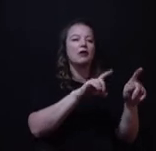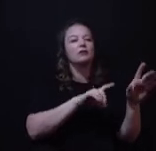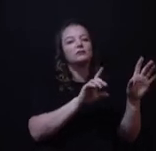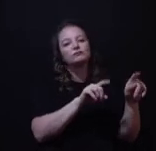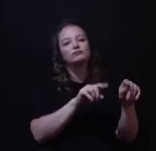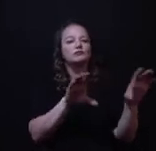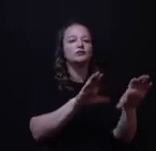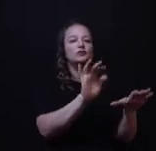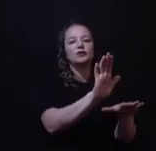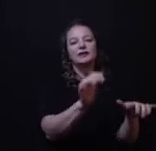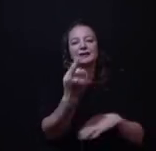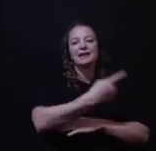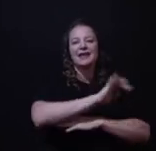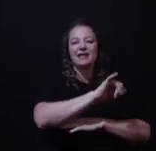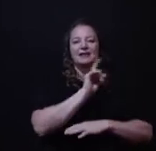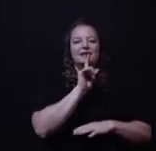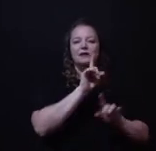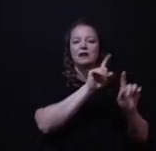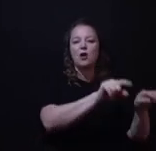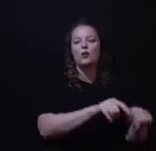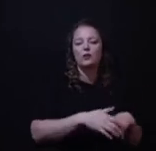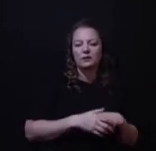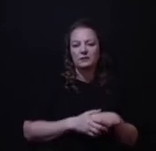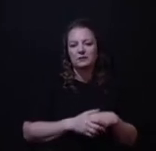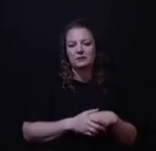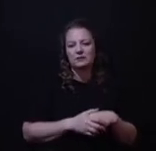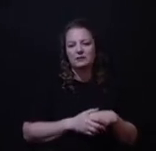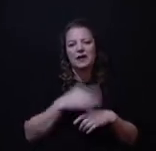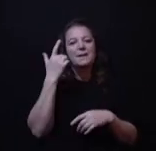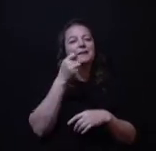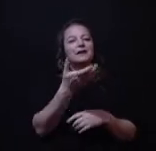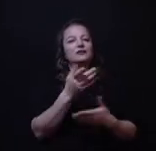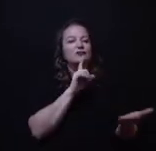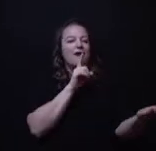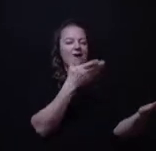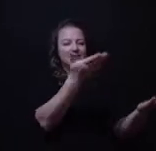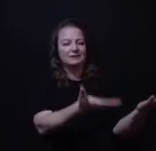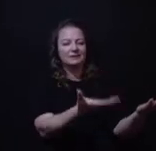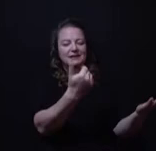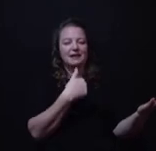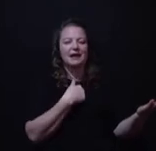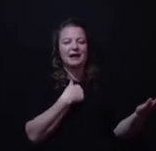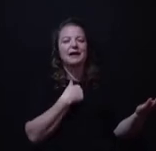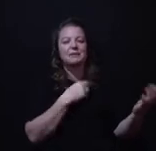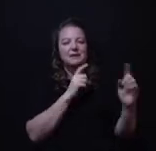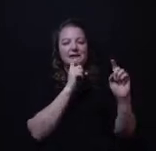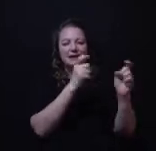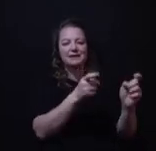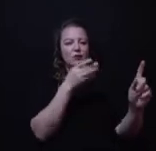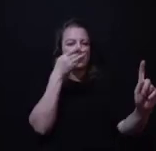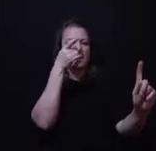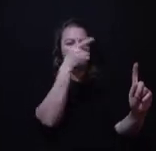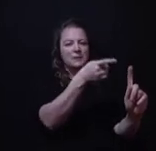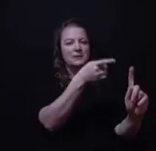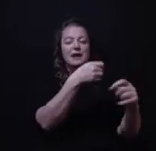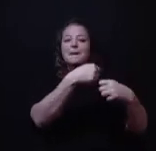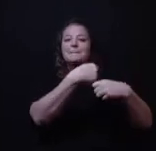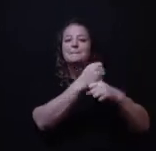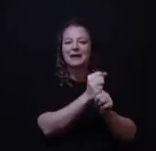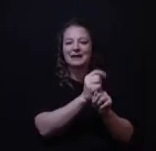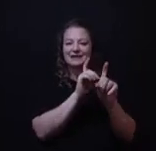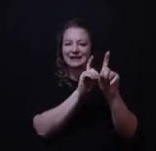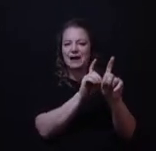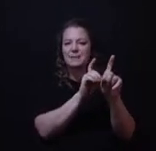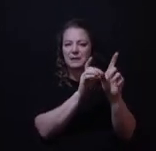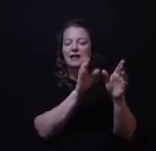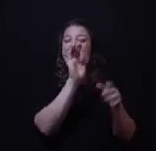is. That's go. Because you exist, I'm now going to give you a purpose. Make disciples.